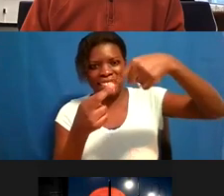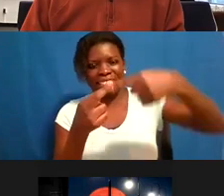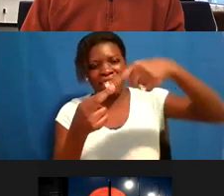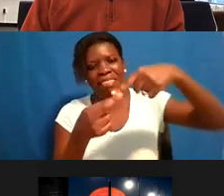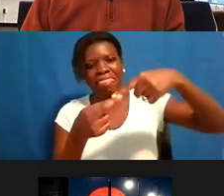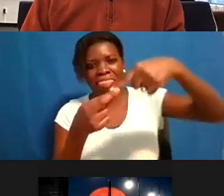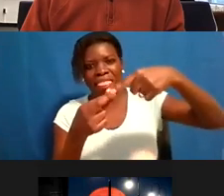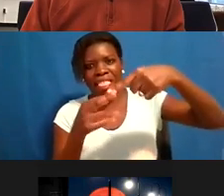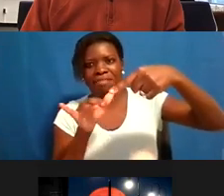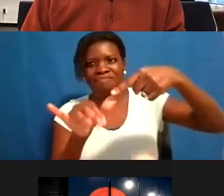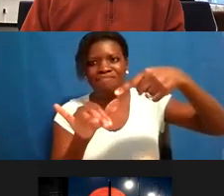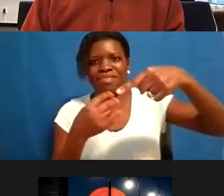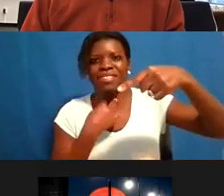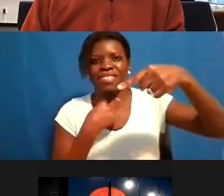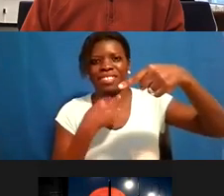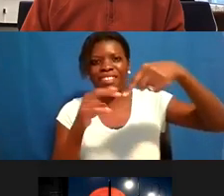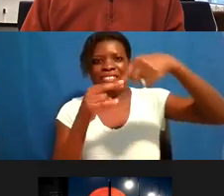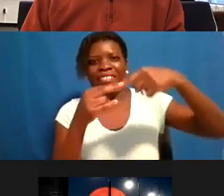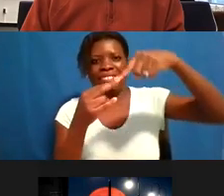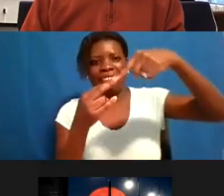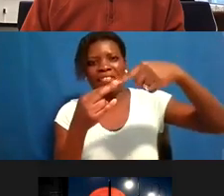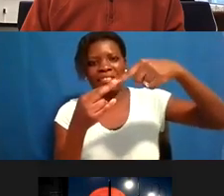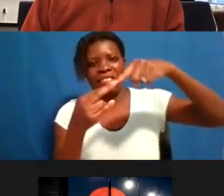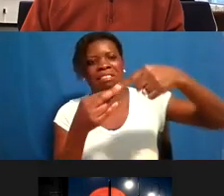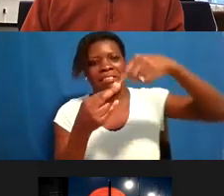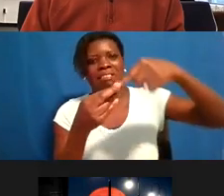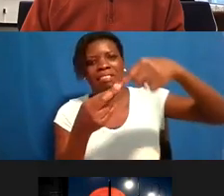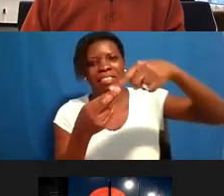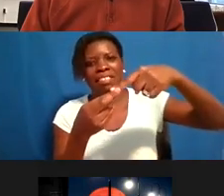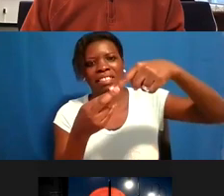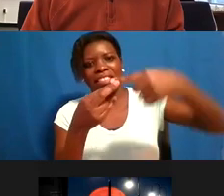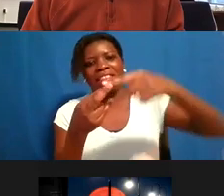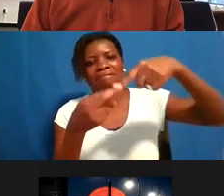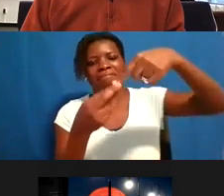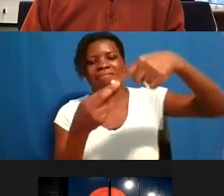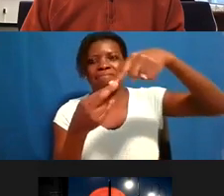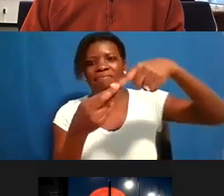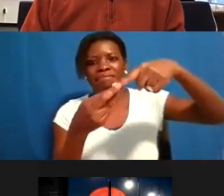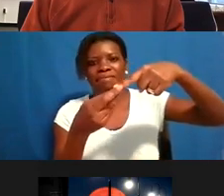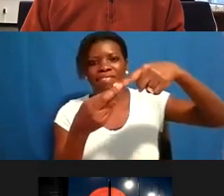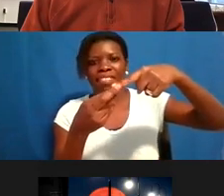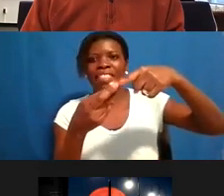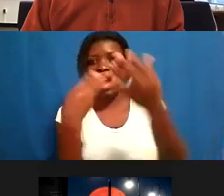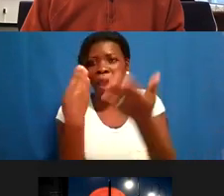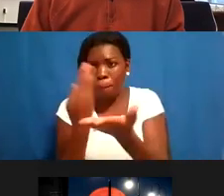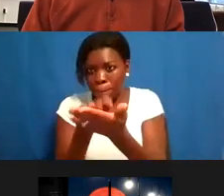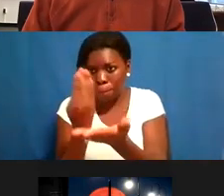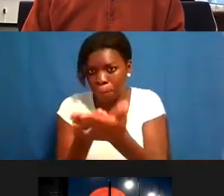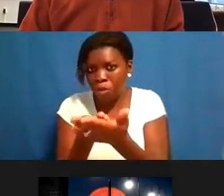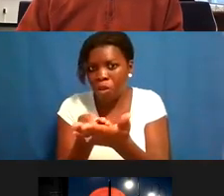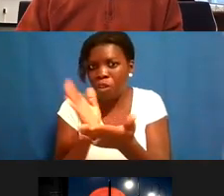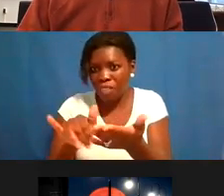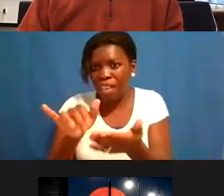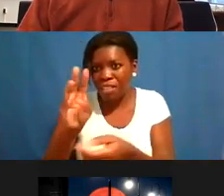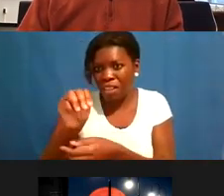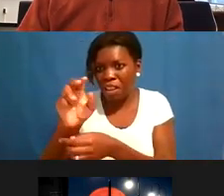can see right in the middle is that the bacteria turns around. And so there it goes. And so that was the proof that that was a motor,